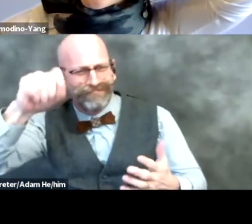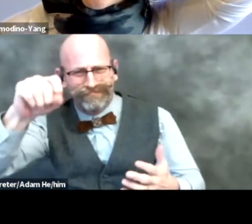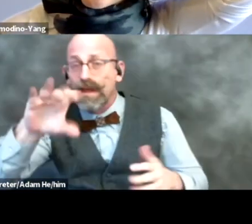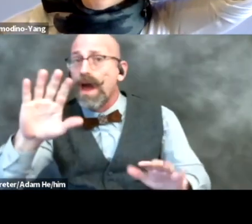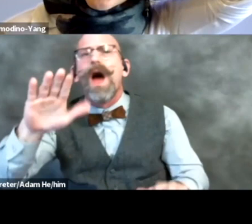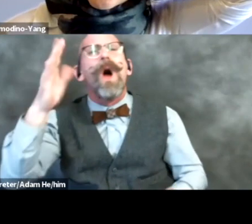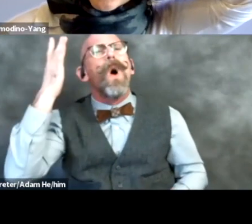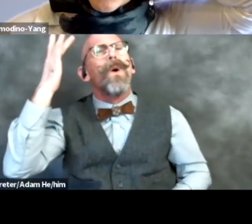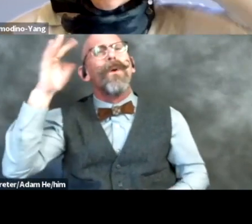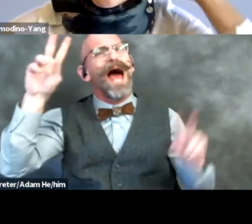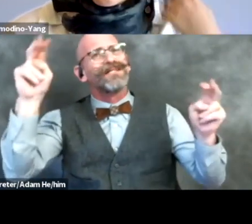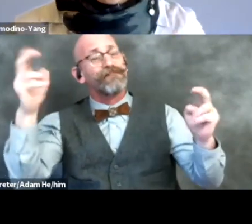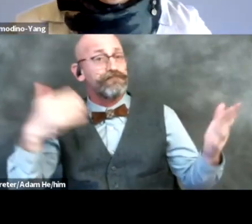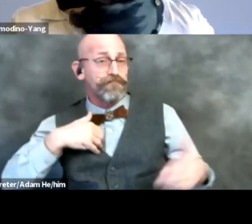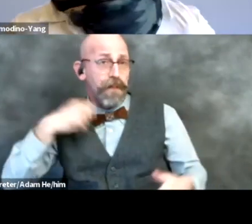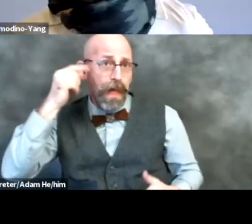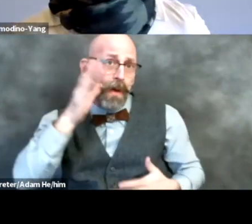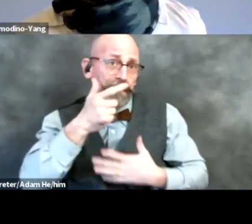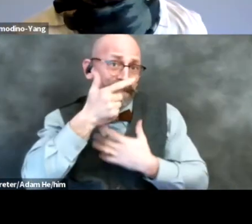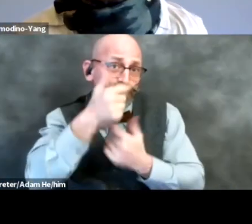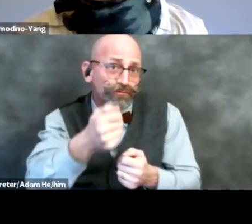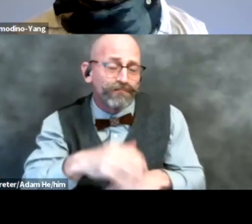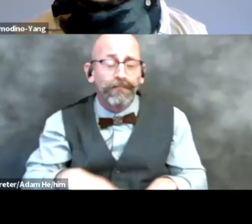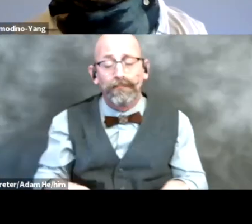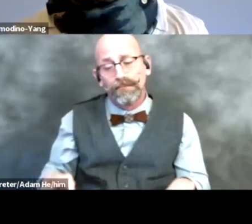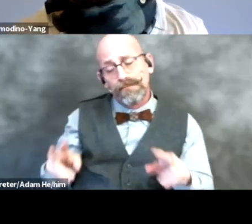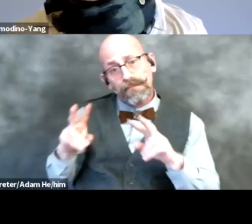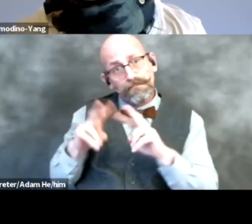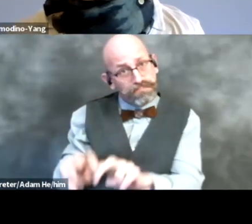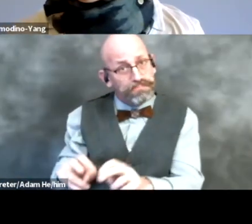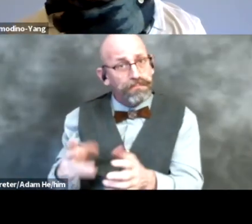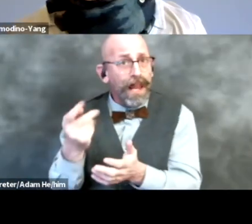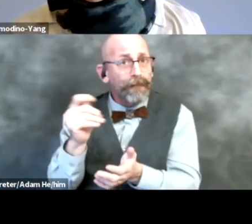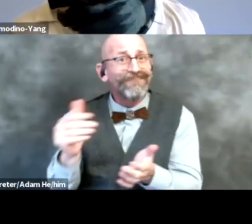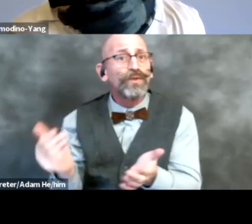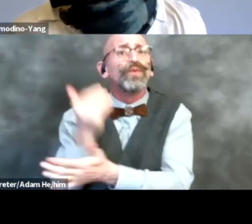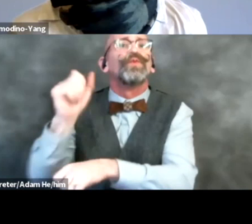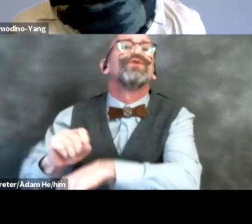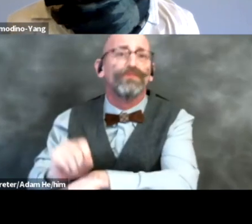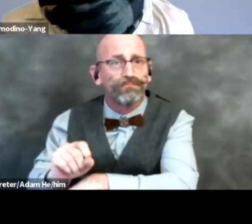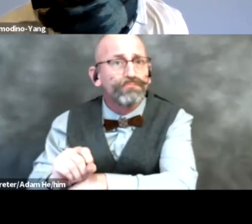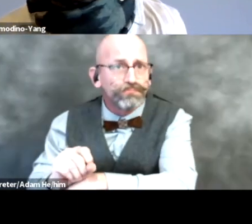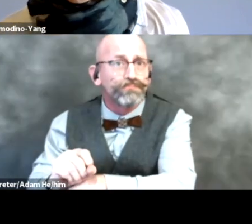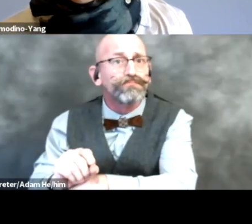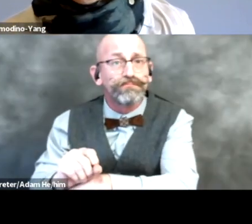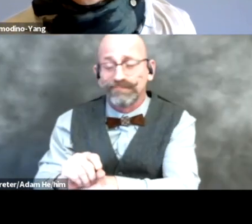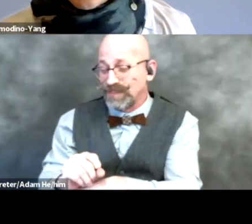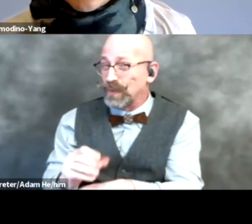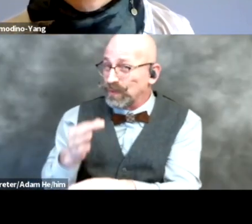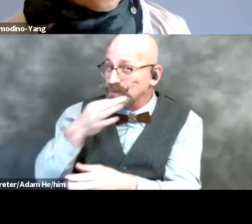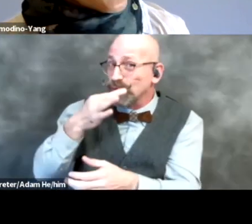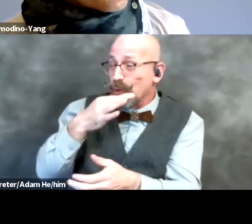would be interesting to focus on some new work that we're just about to submit for